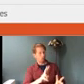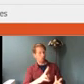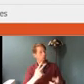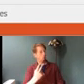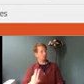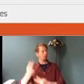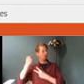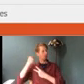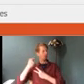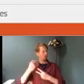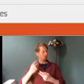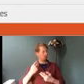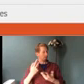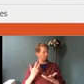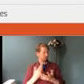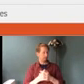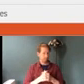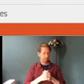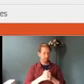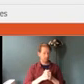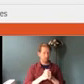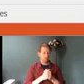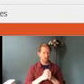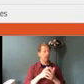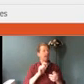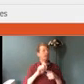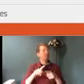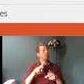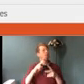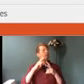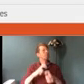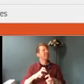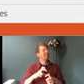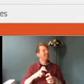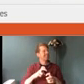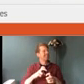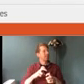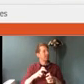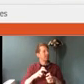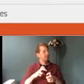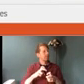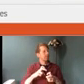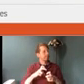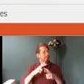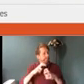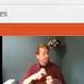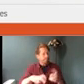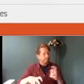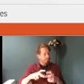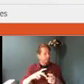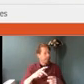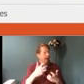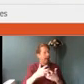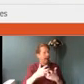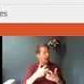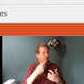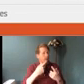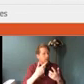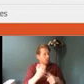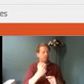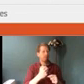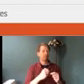providing intelligence in forensic investigations. And just for the end, and probably the most